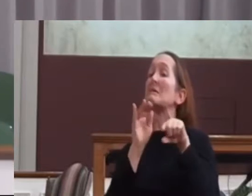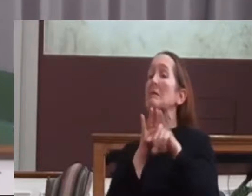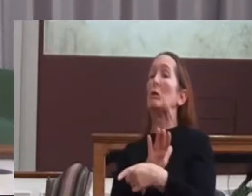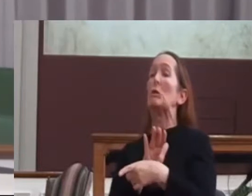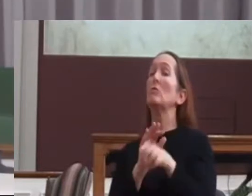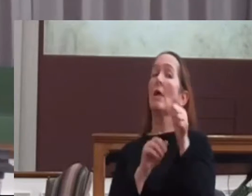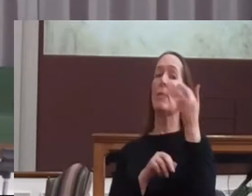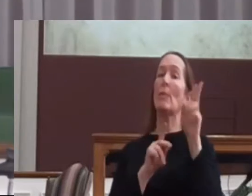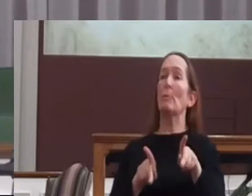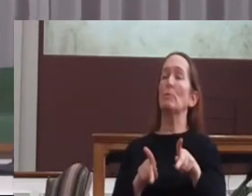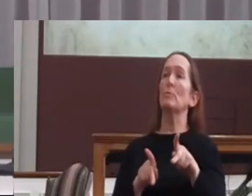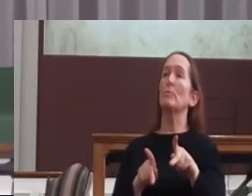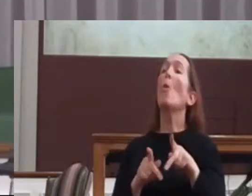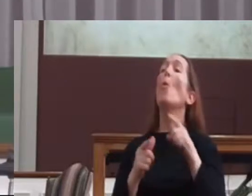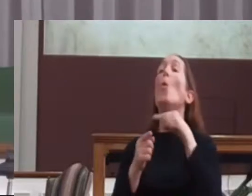creation, and destroyed it.